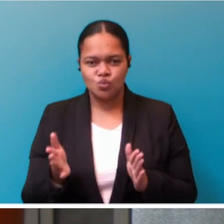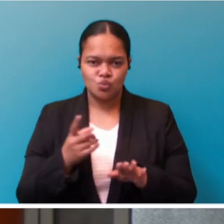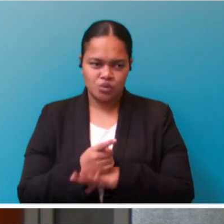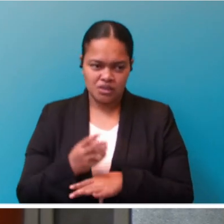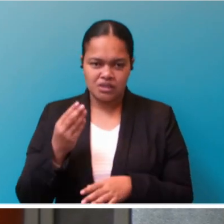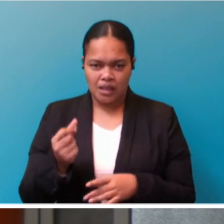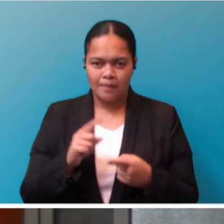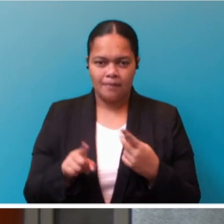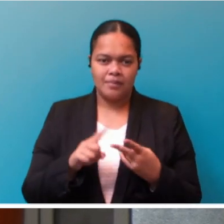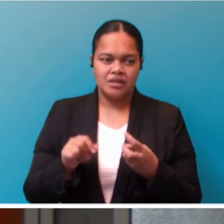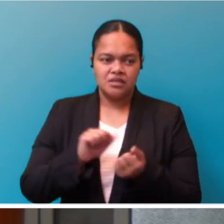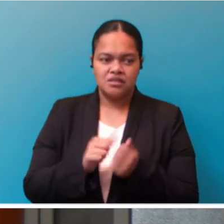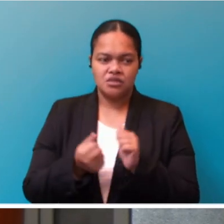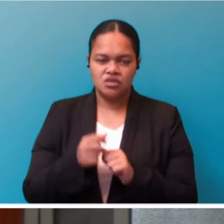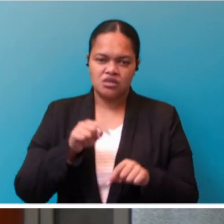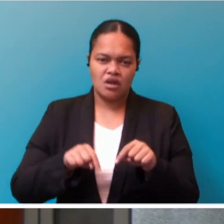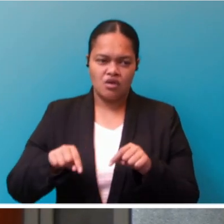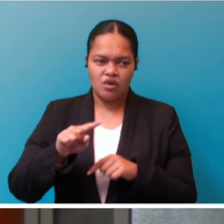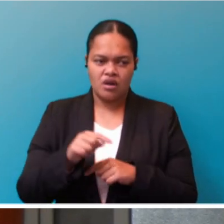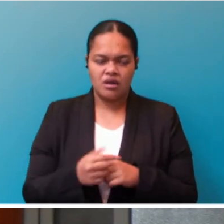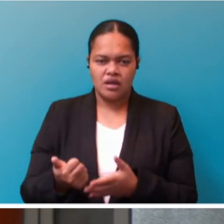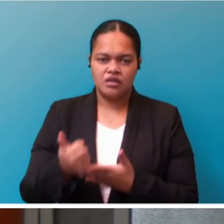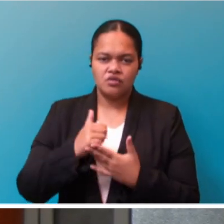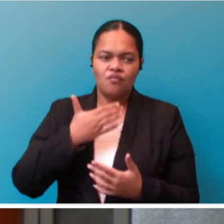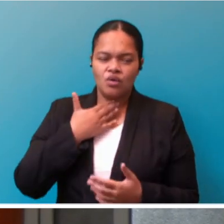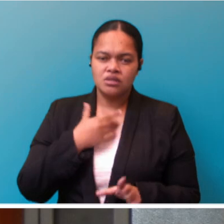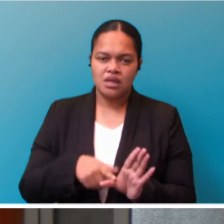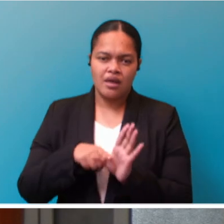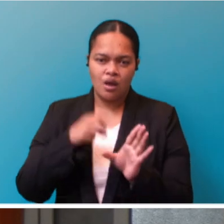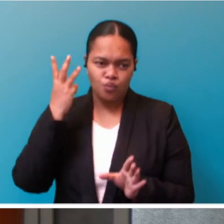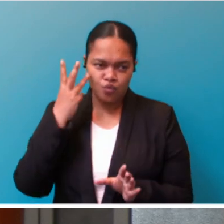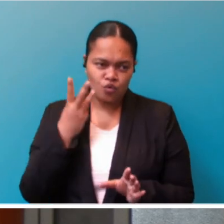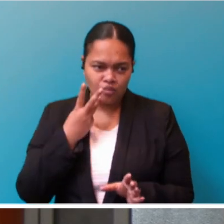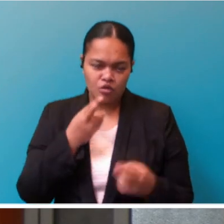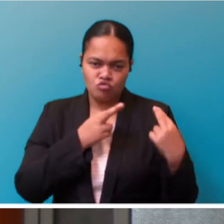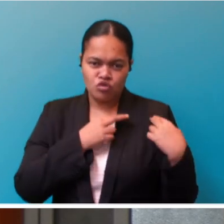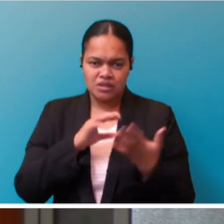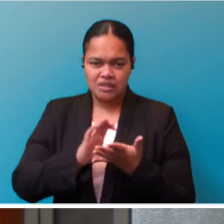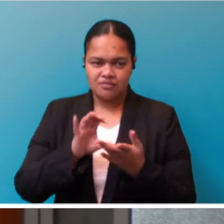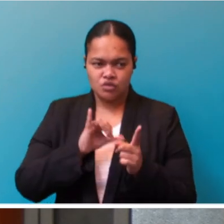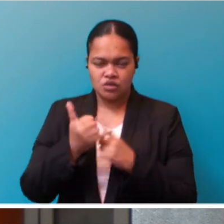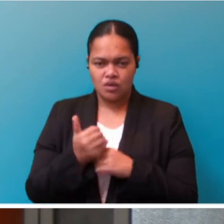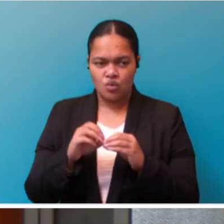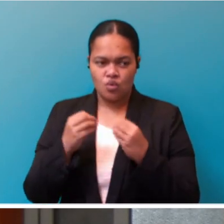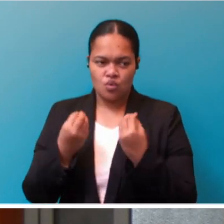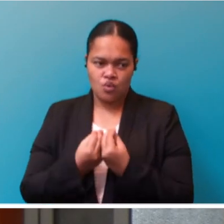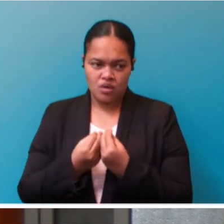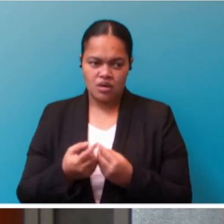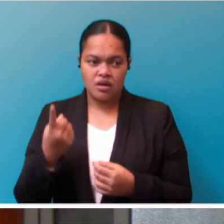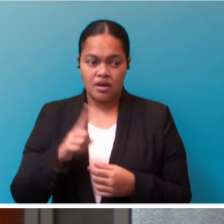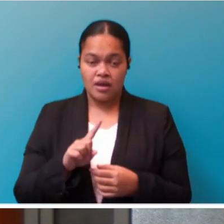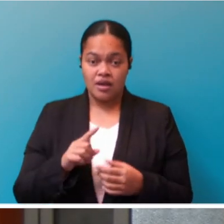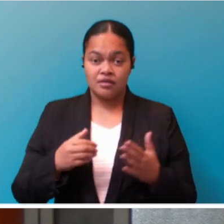key sessions revolved around the agency and voices of young women, the role of civil society organizations, and the